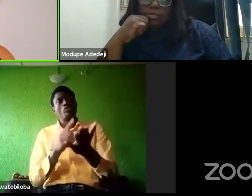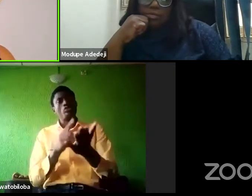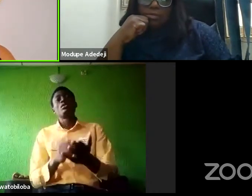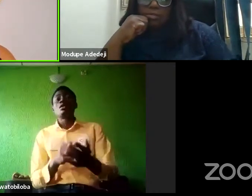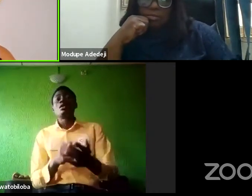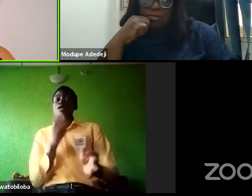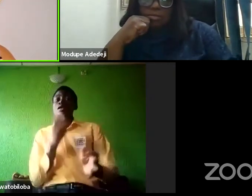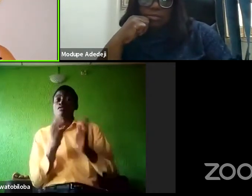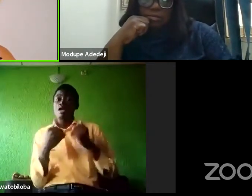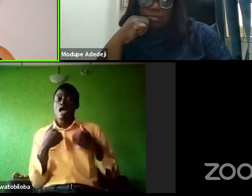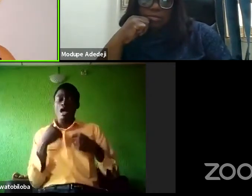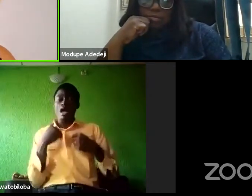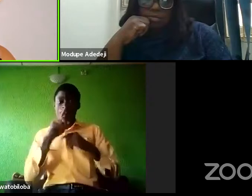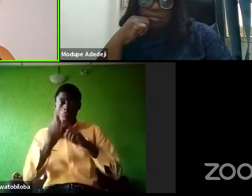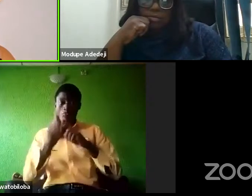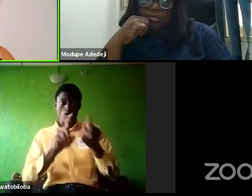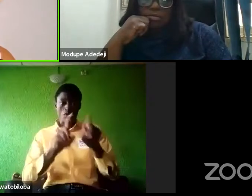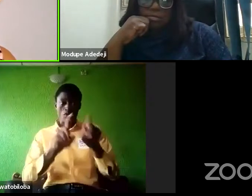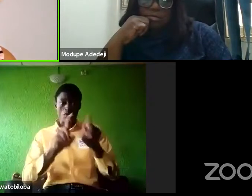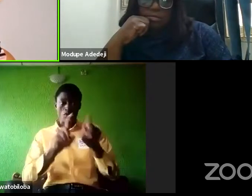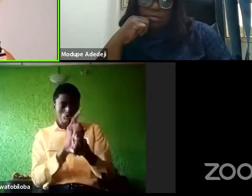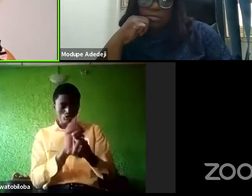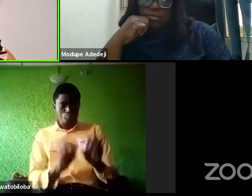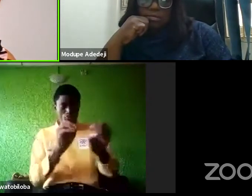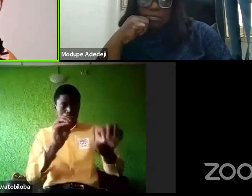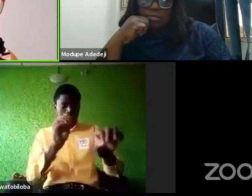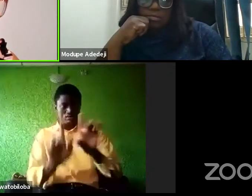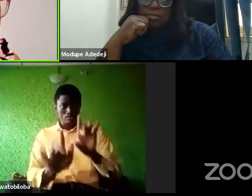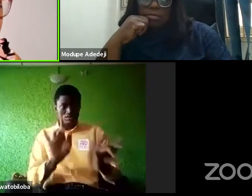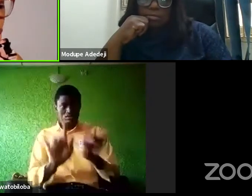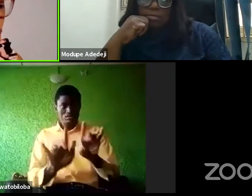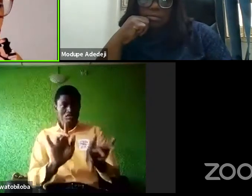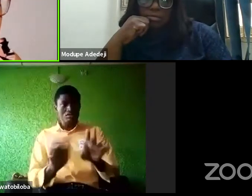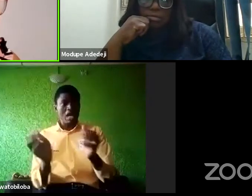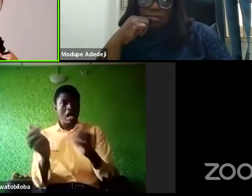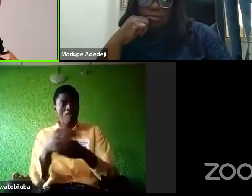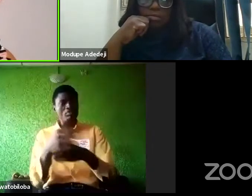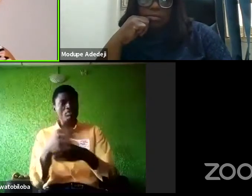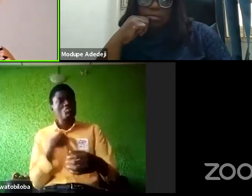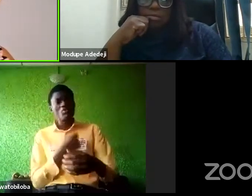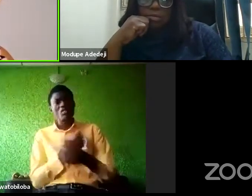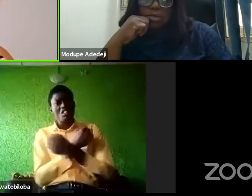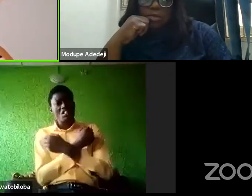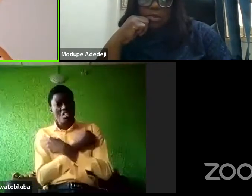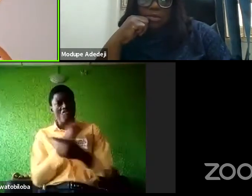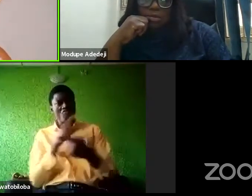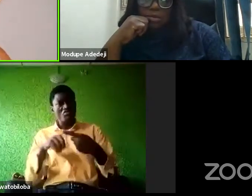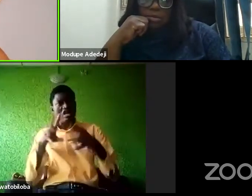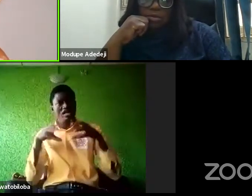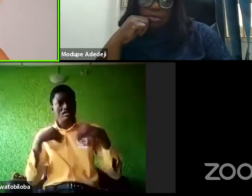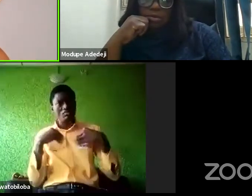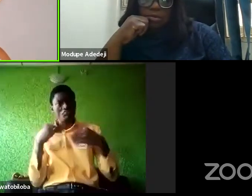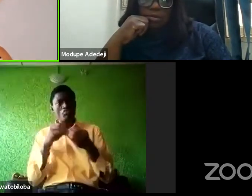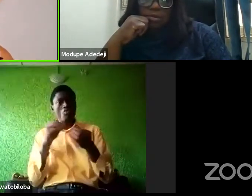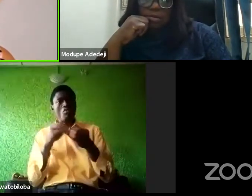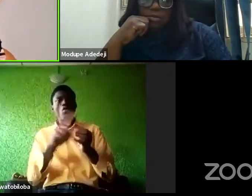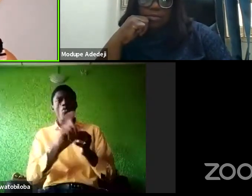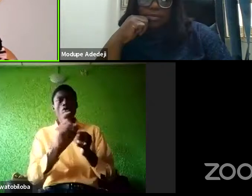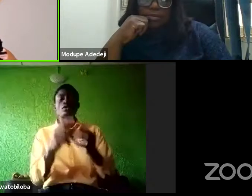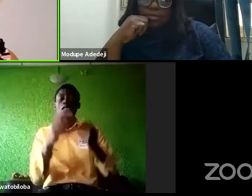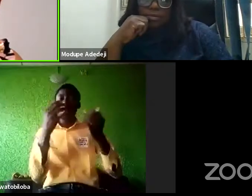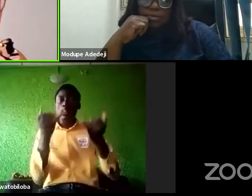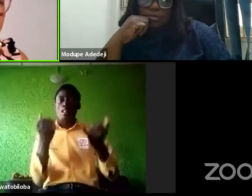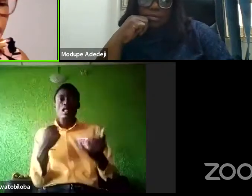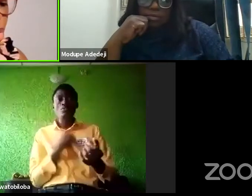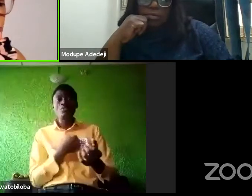chat box and ask your questions. We'll love to take in more questions. Thank you, Dr. Adedeji. So now that we know how a woman can be sure if